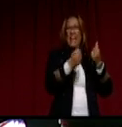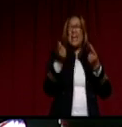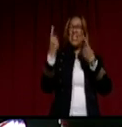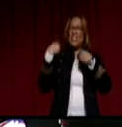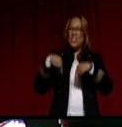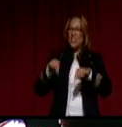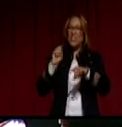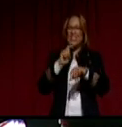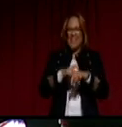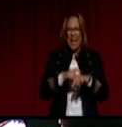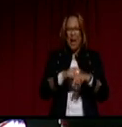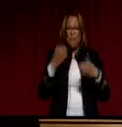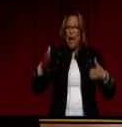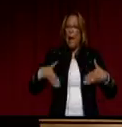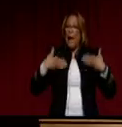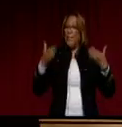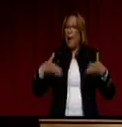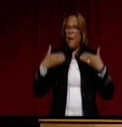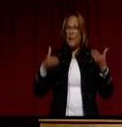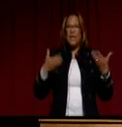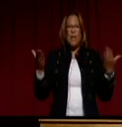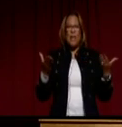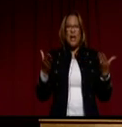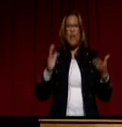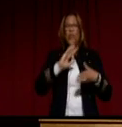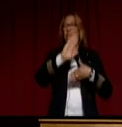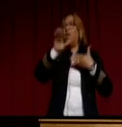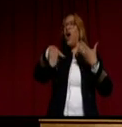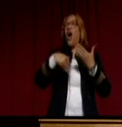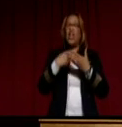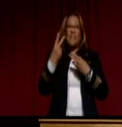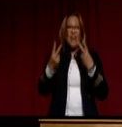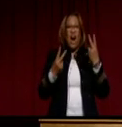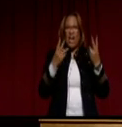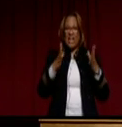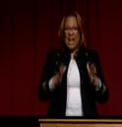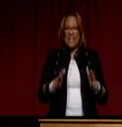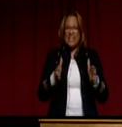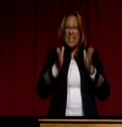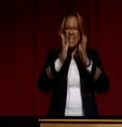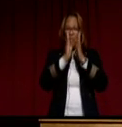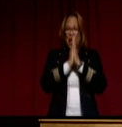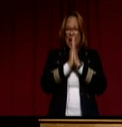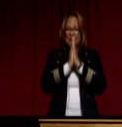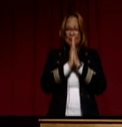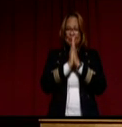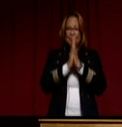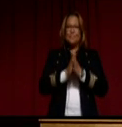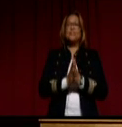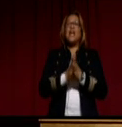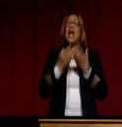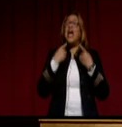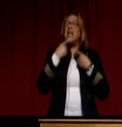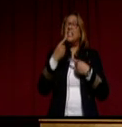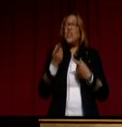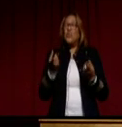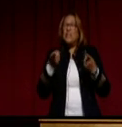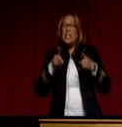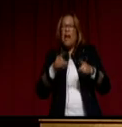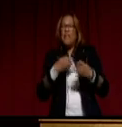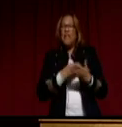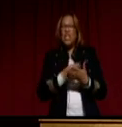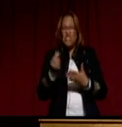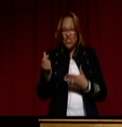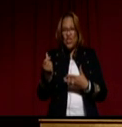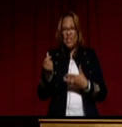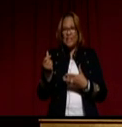Crisis. I'm so happy to be here tonight with all of our guests, and so let me lead us in prayer, tell you what's coming up in the next few days, and